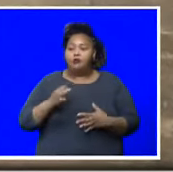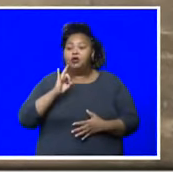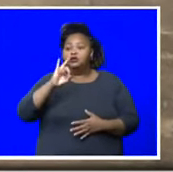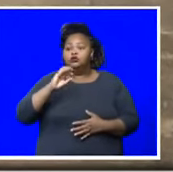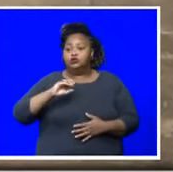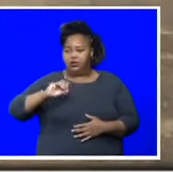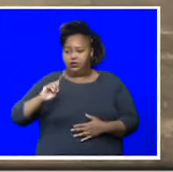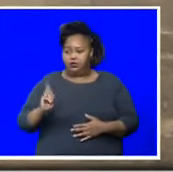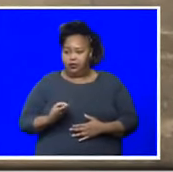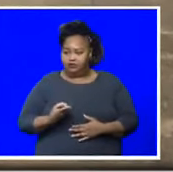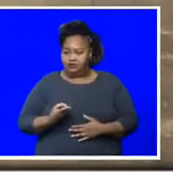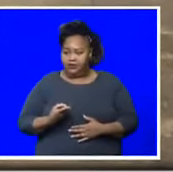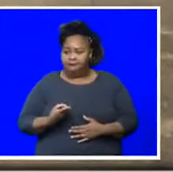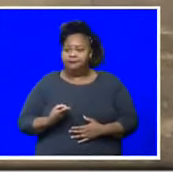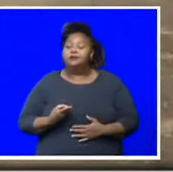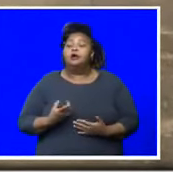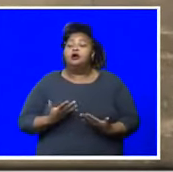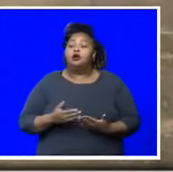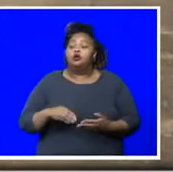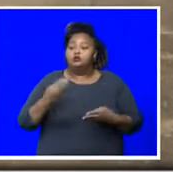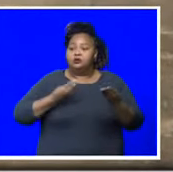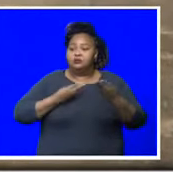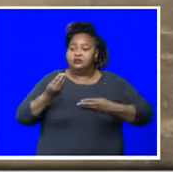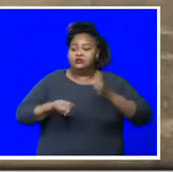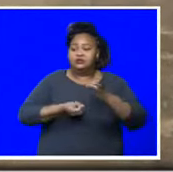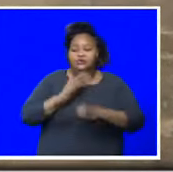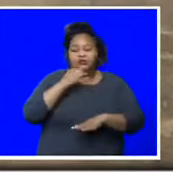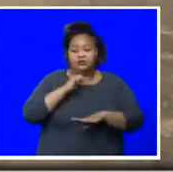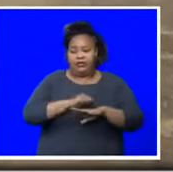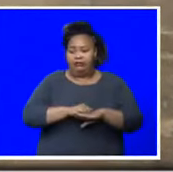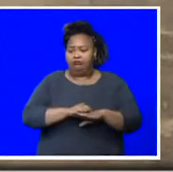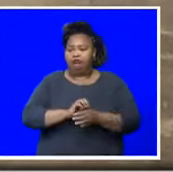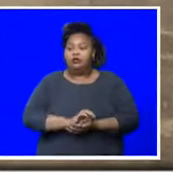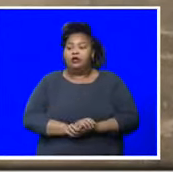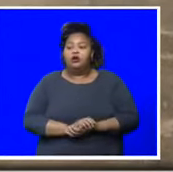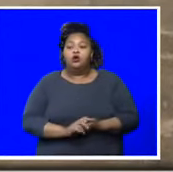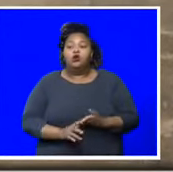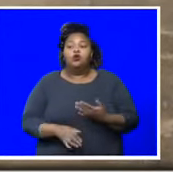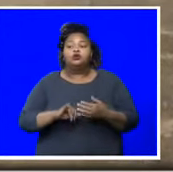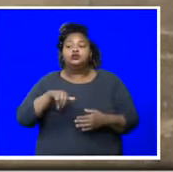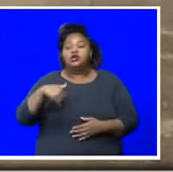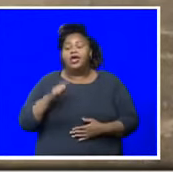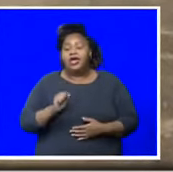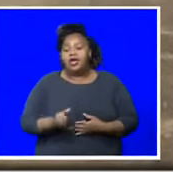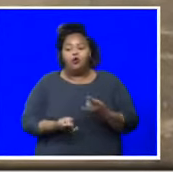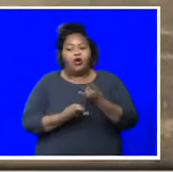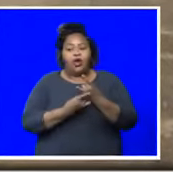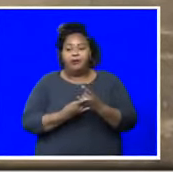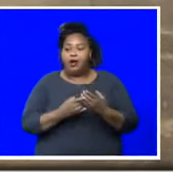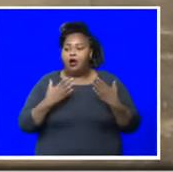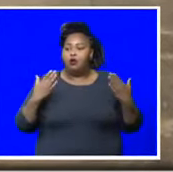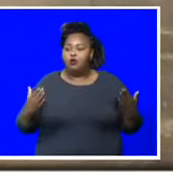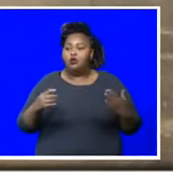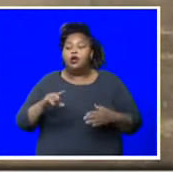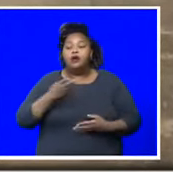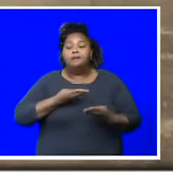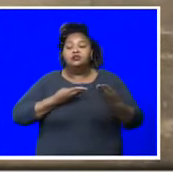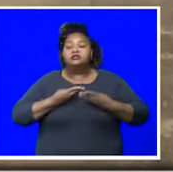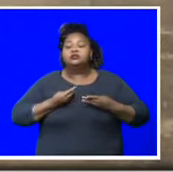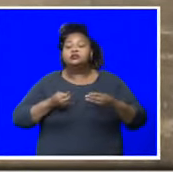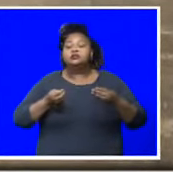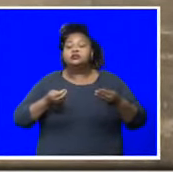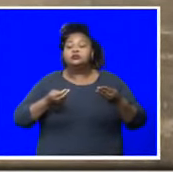Ngetigaba letehlukene tokwenta ibhizinisi, so kungisite kakhulu nje ngasho ke ukuthi ube ngubaba wabangumake ongithuthukisile kakhulu.